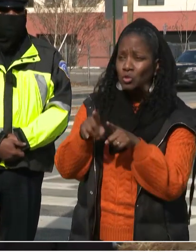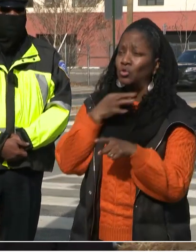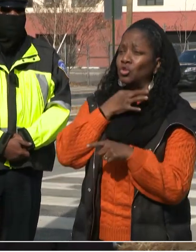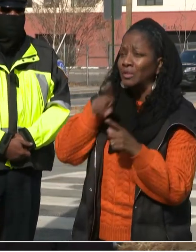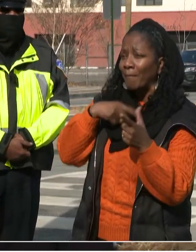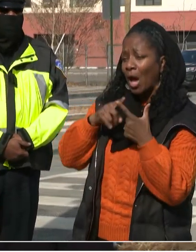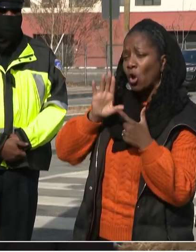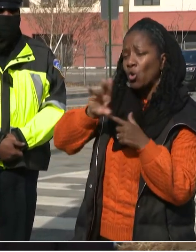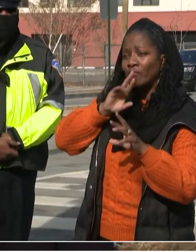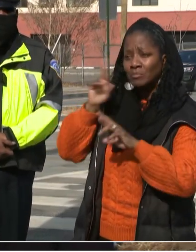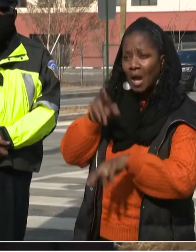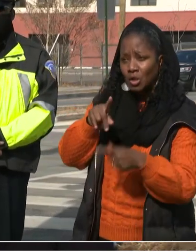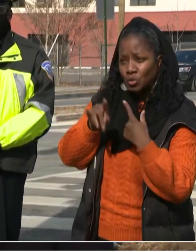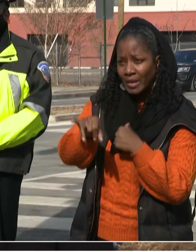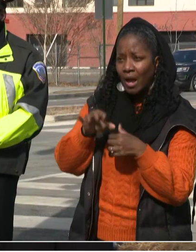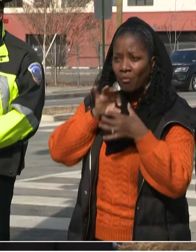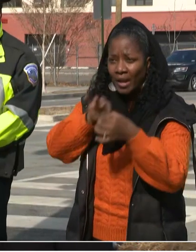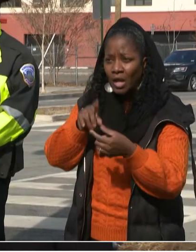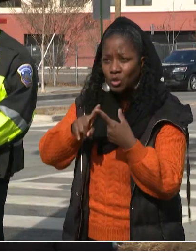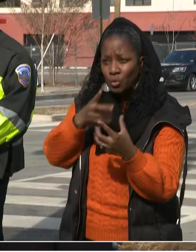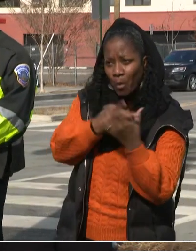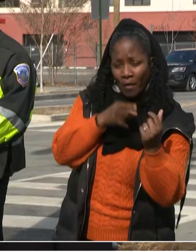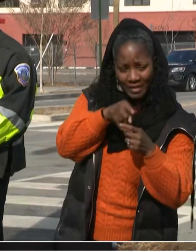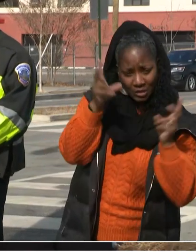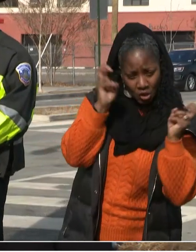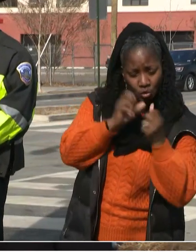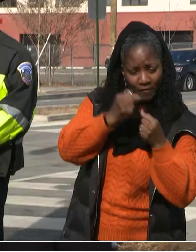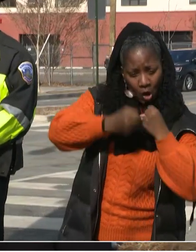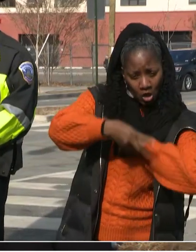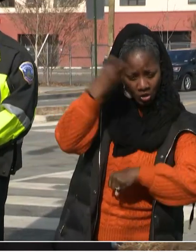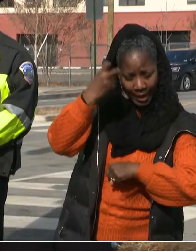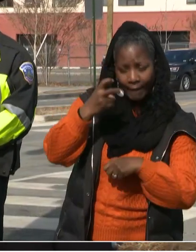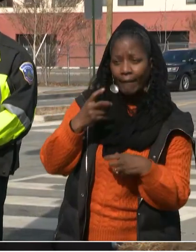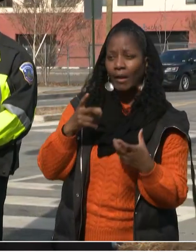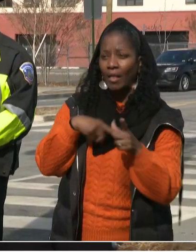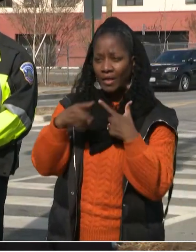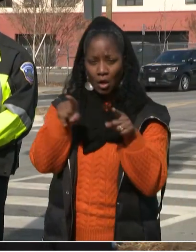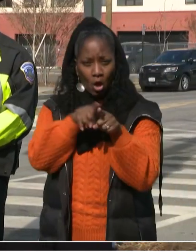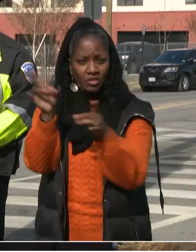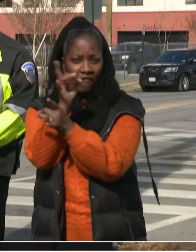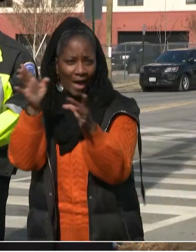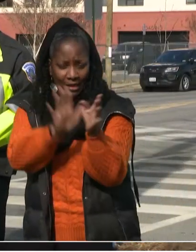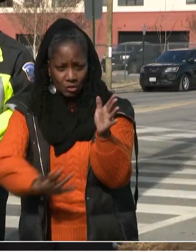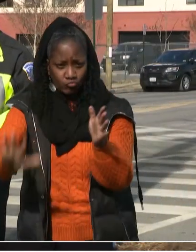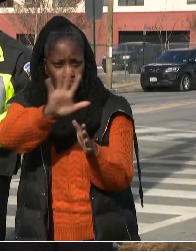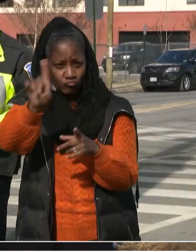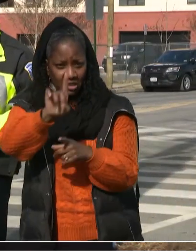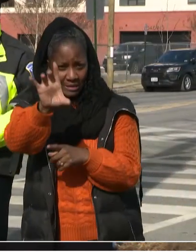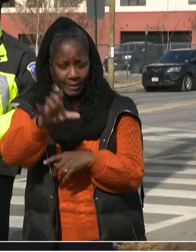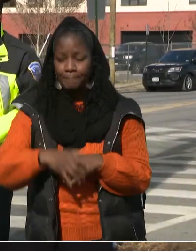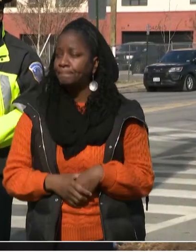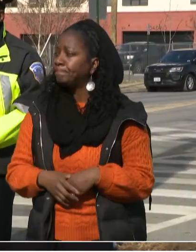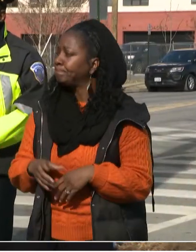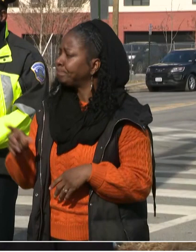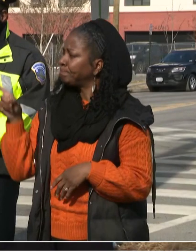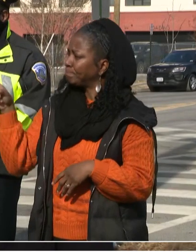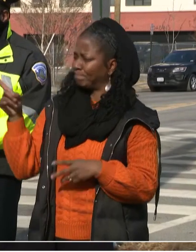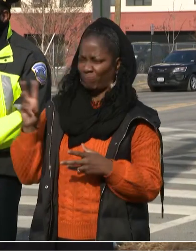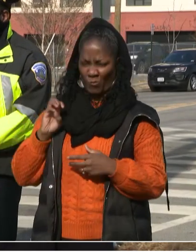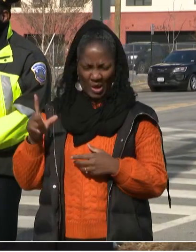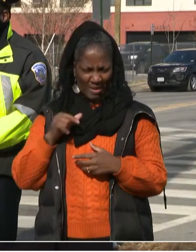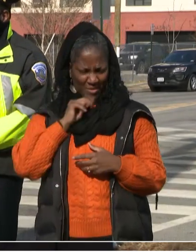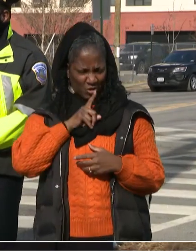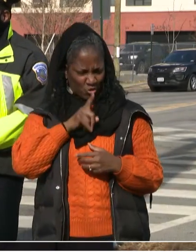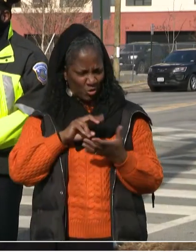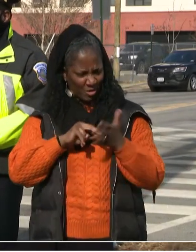to that with regards to both this issue of carjacking and also just violence more broadly. Well, I don't know what you